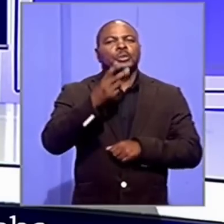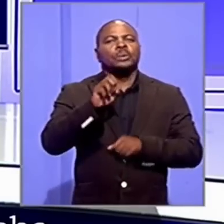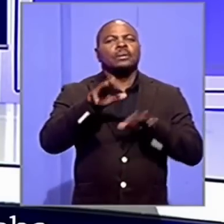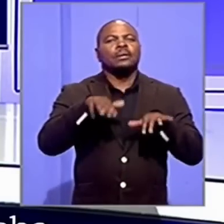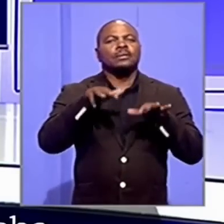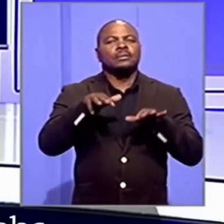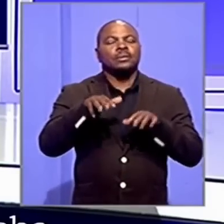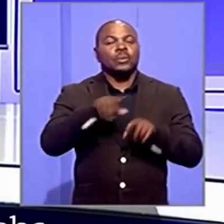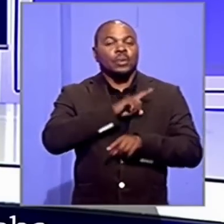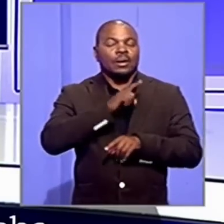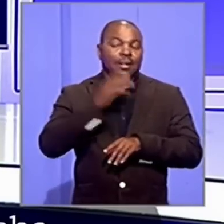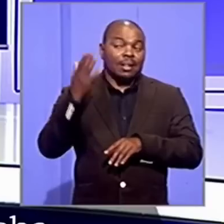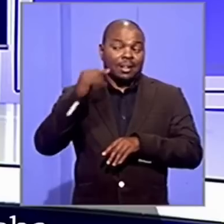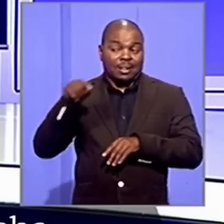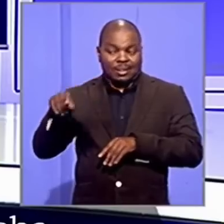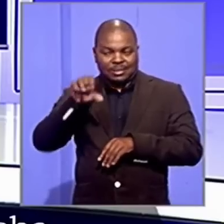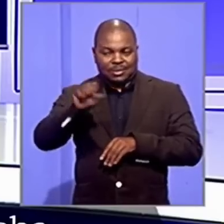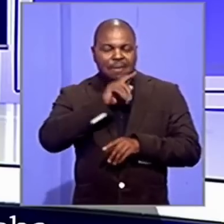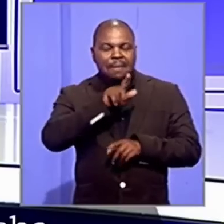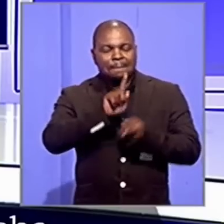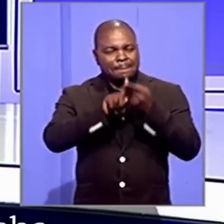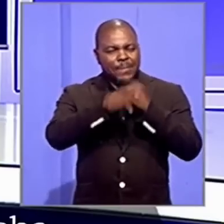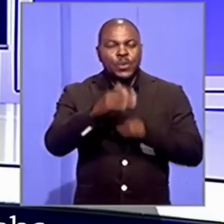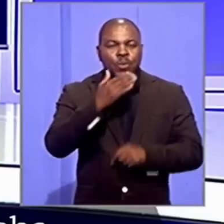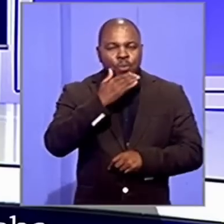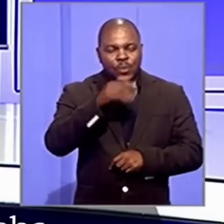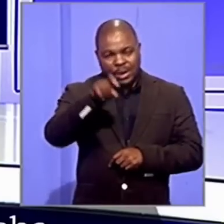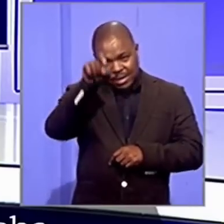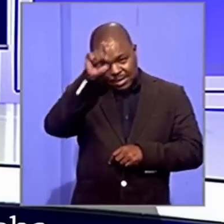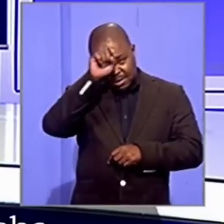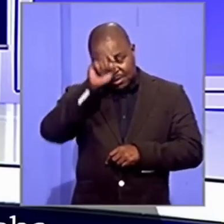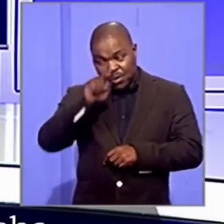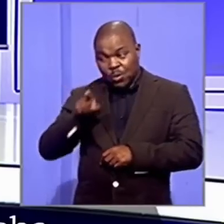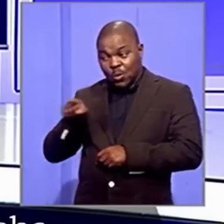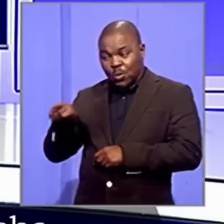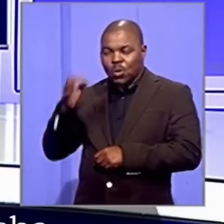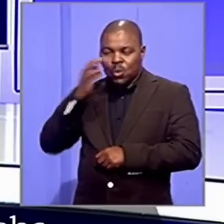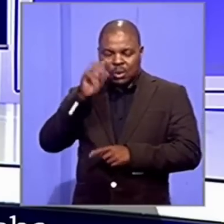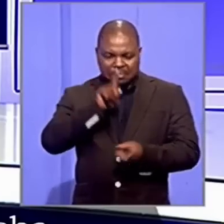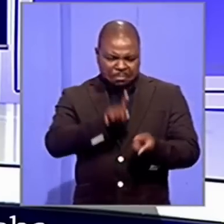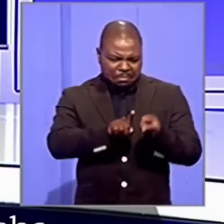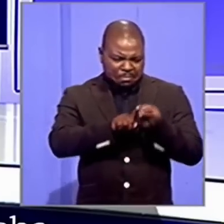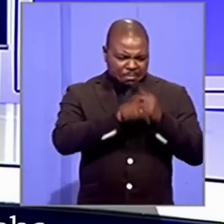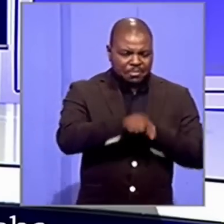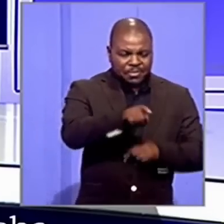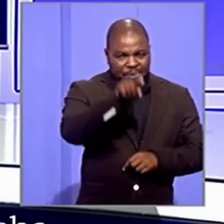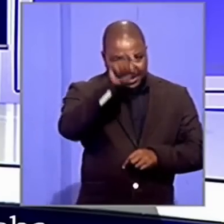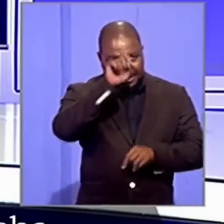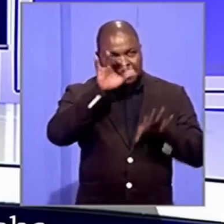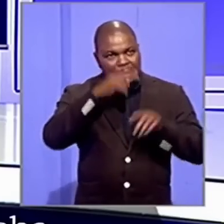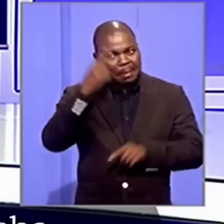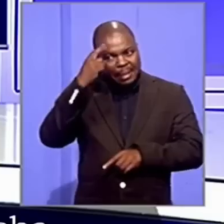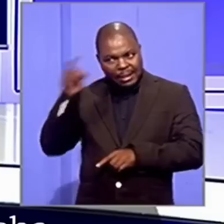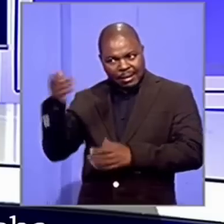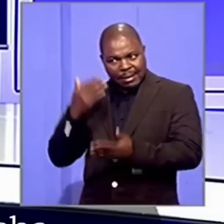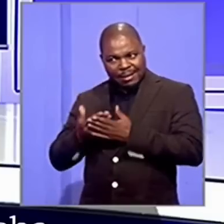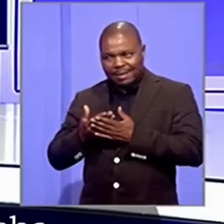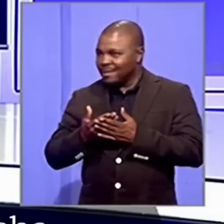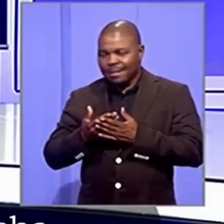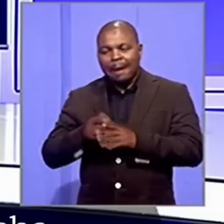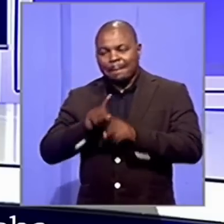nakong ya ge ba fenya beng gae Egepeta. Williams o re ba fentše Egepeta le ge go be go sena yo a dumelago go